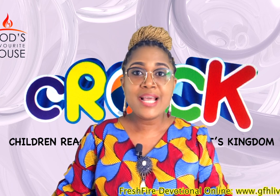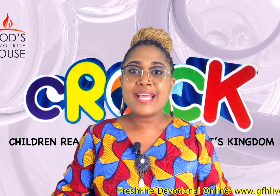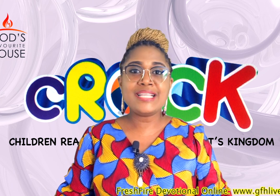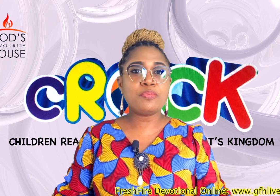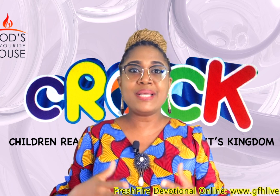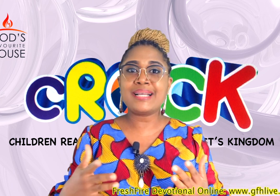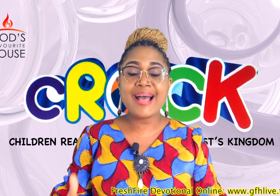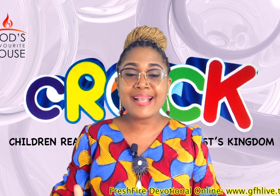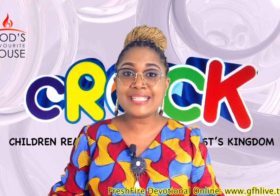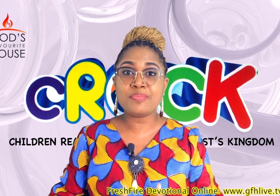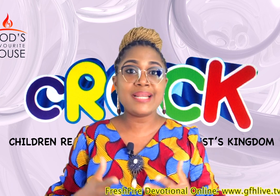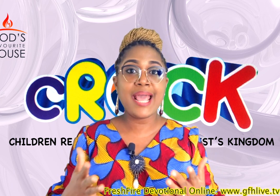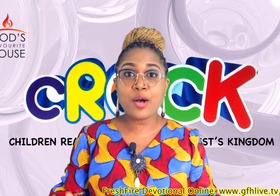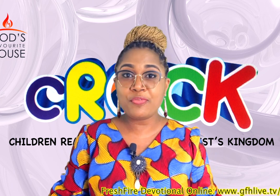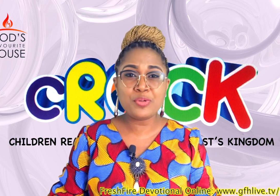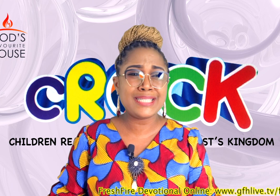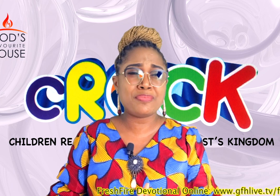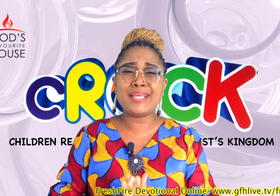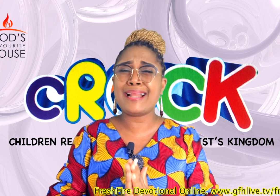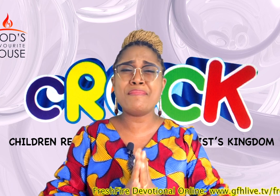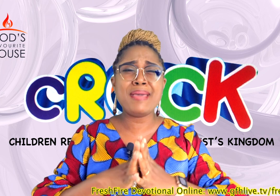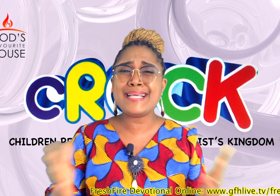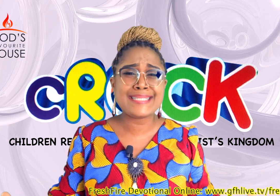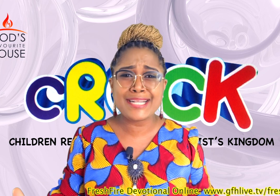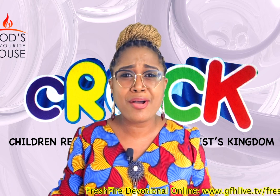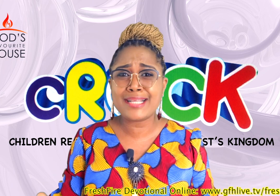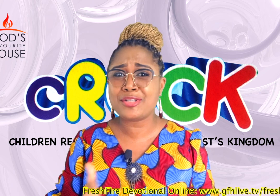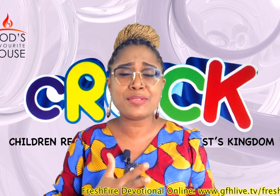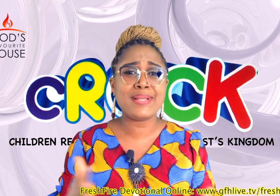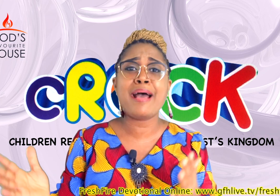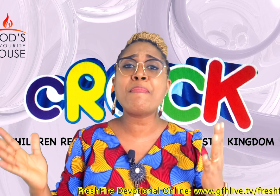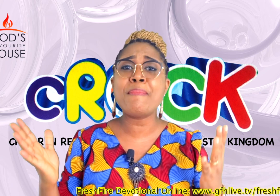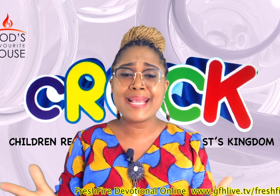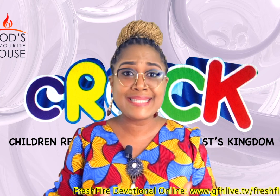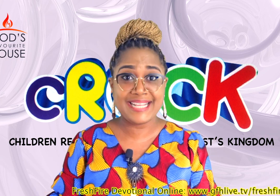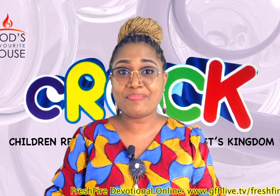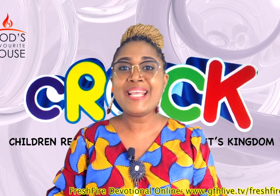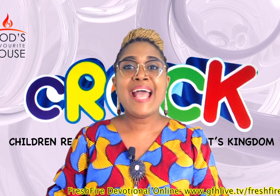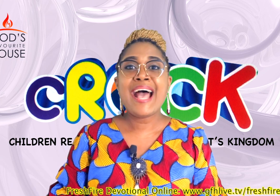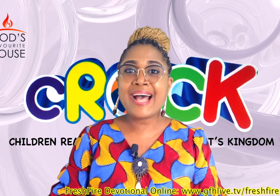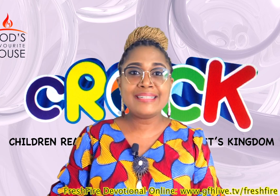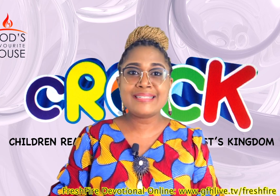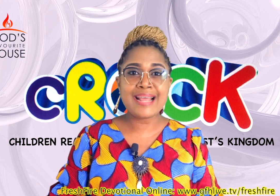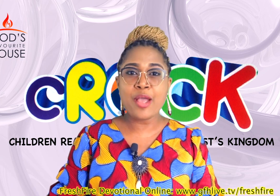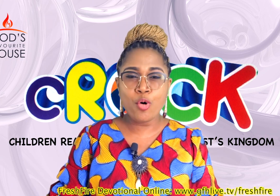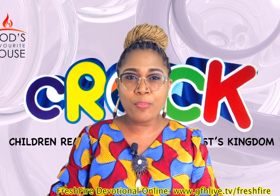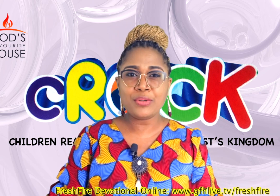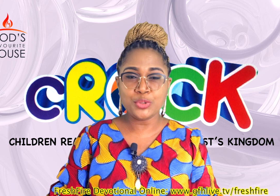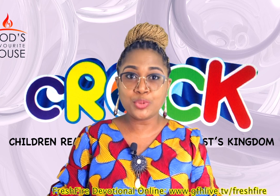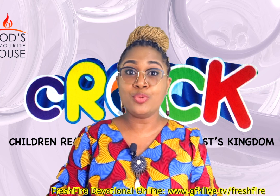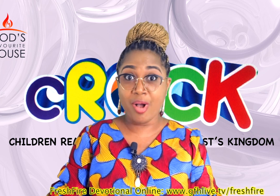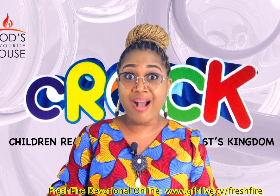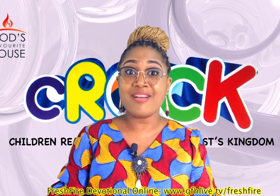faithful. He's been kind. He's been helpful. He's been amazing. God has just been amazing. And I